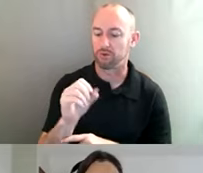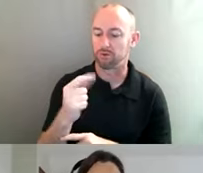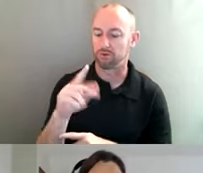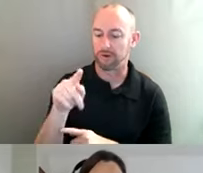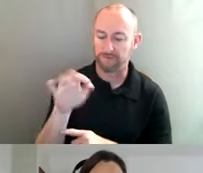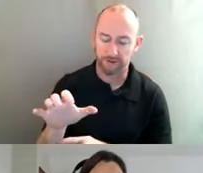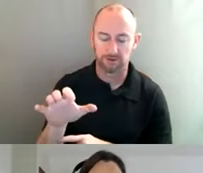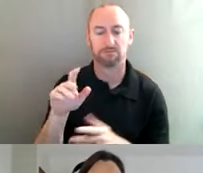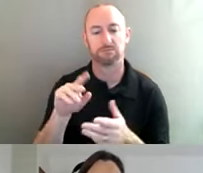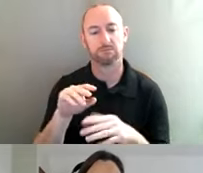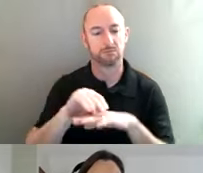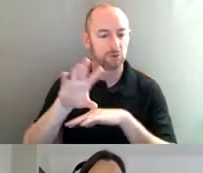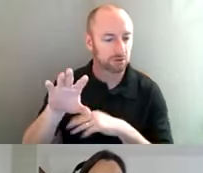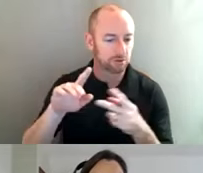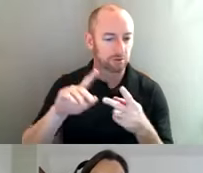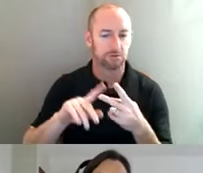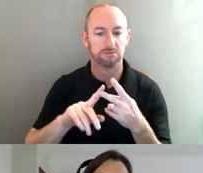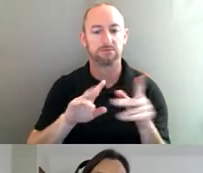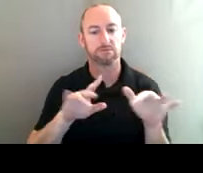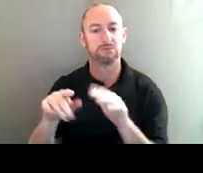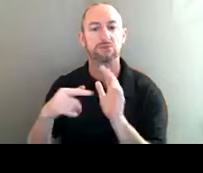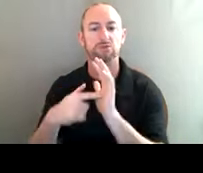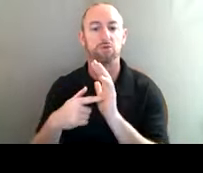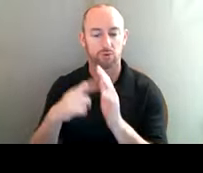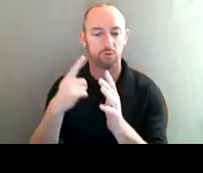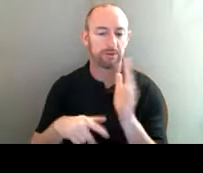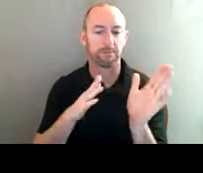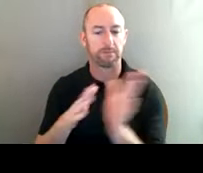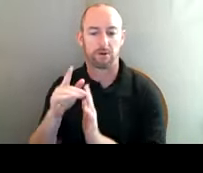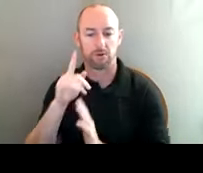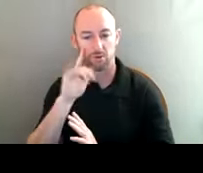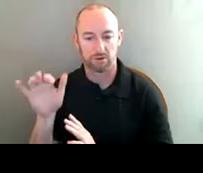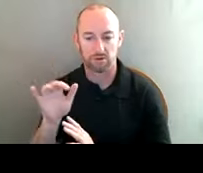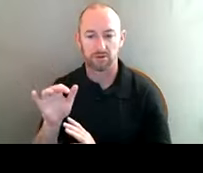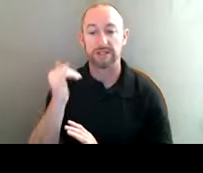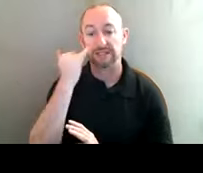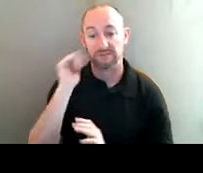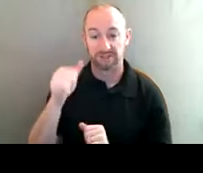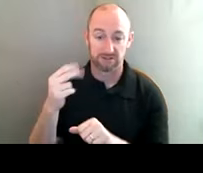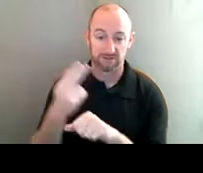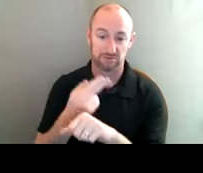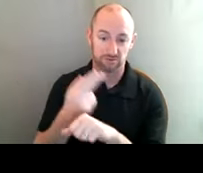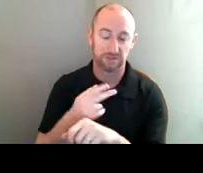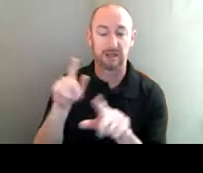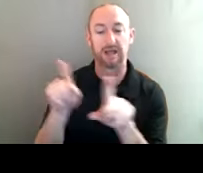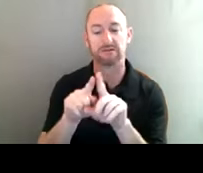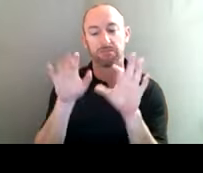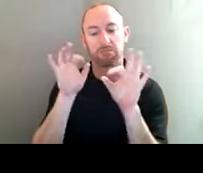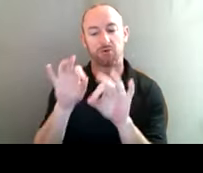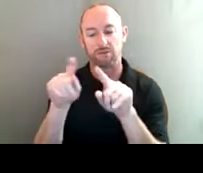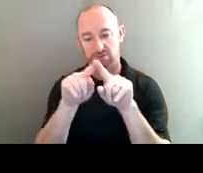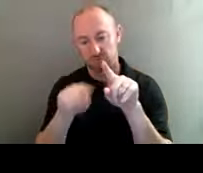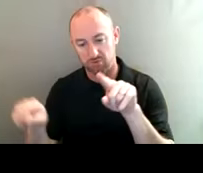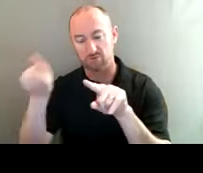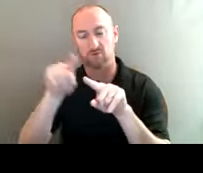an equidistant projection and, you know, showing this is what the pattern looks like when we can render this buffer as a perfect circle.